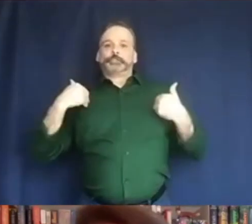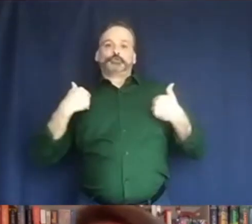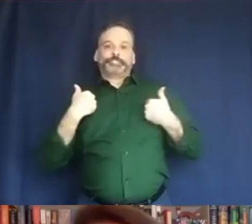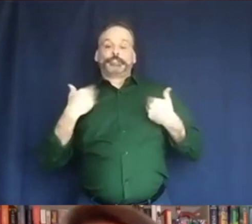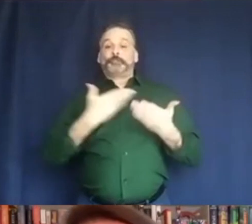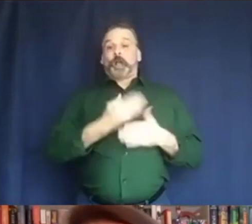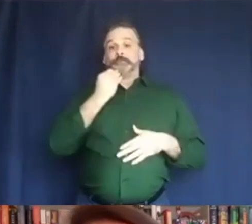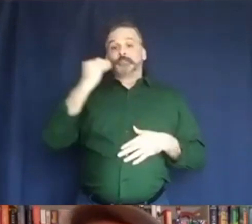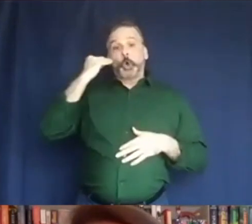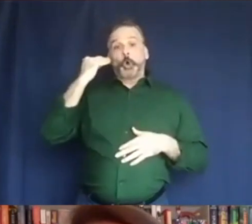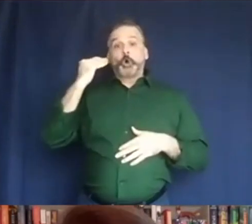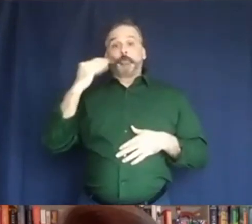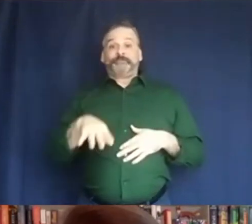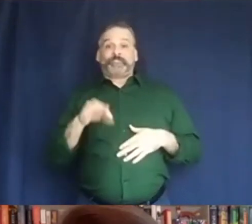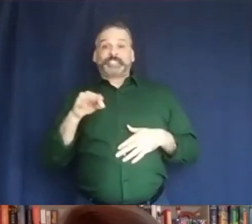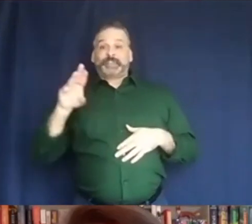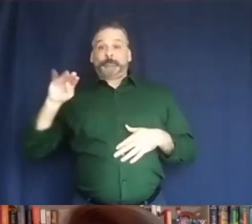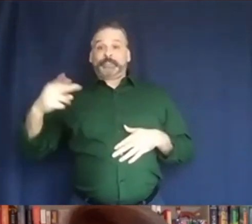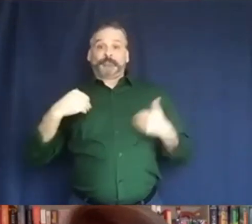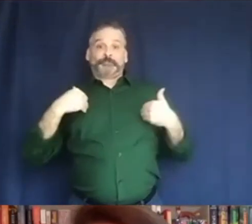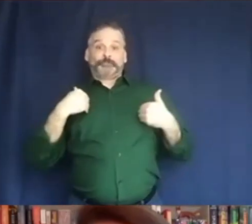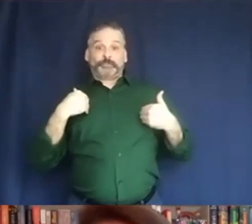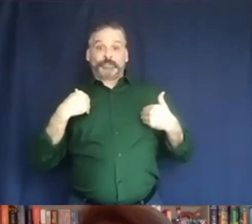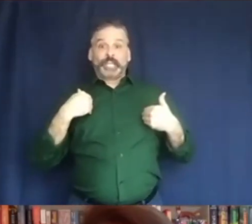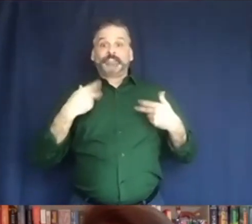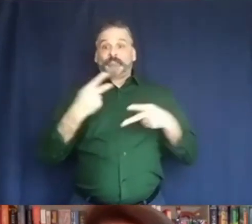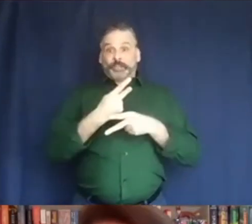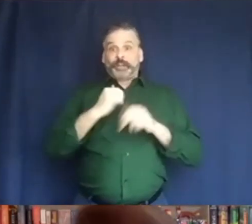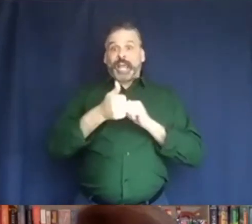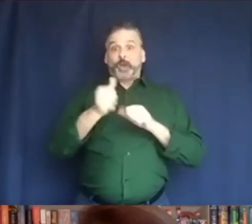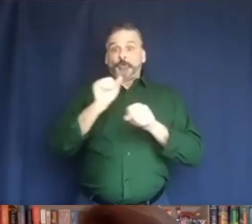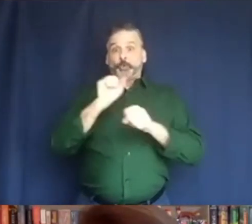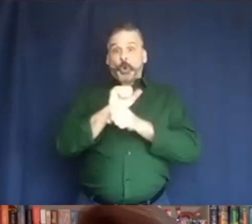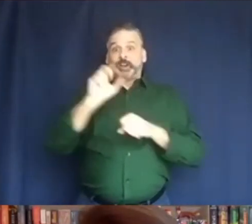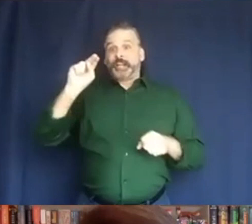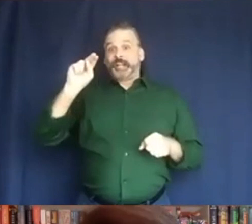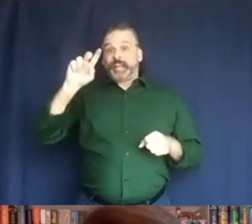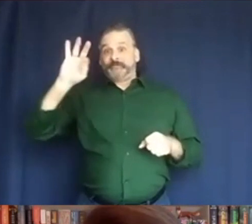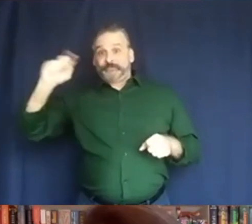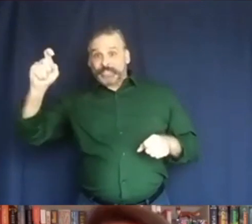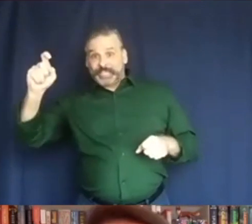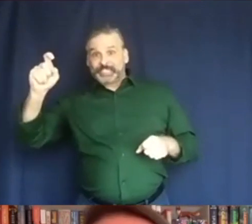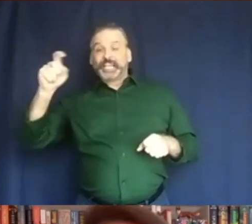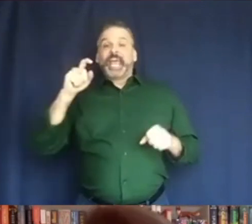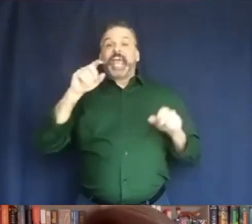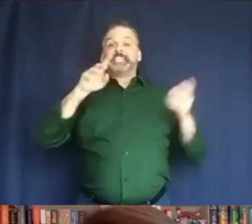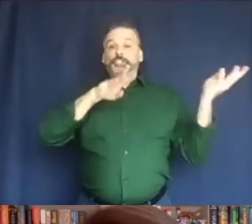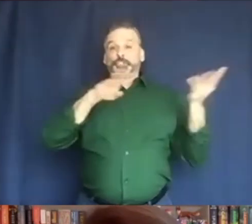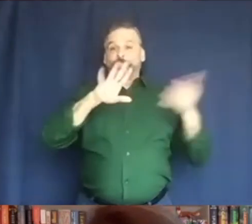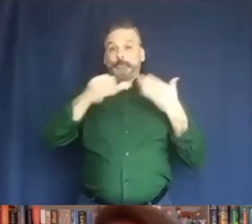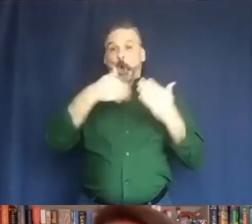home and finds that the mythological creature has figured out how to work Netflix and streamed all of Lord of the Rings and is